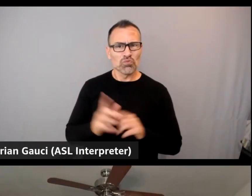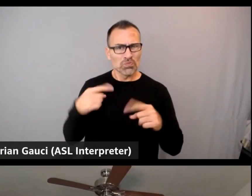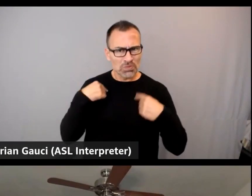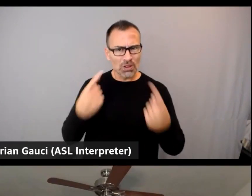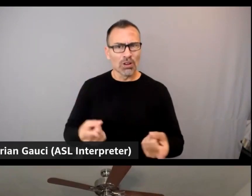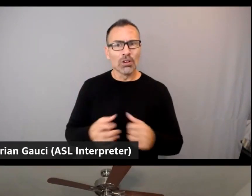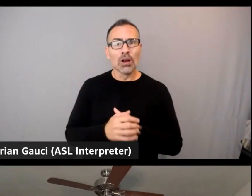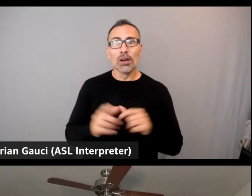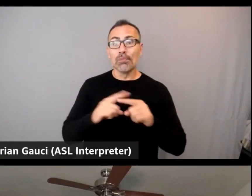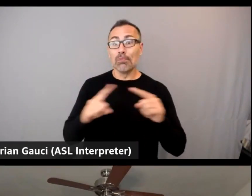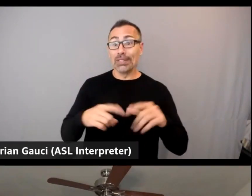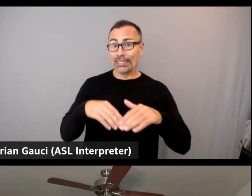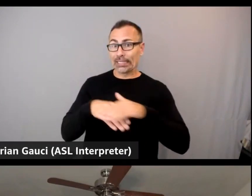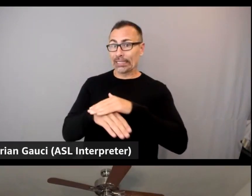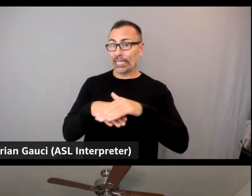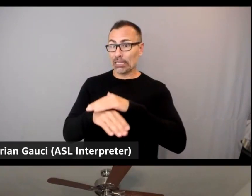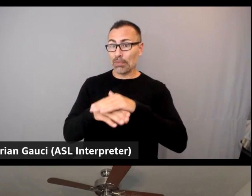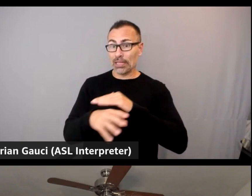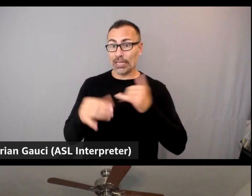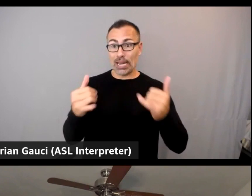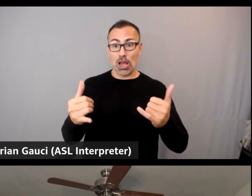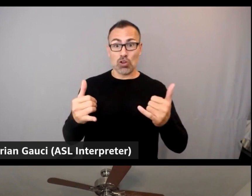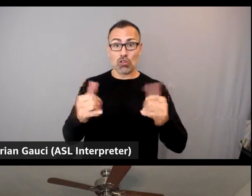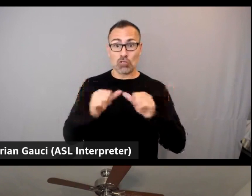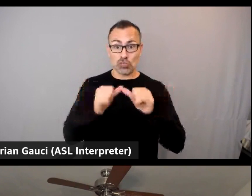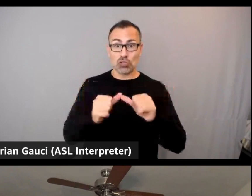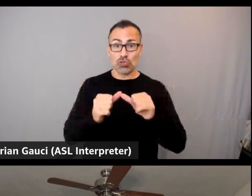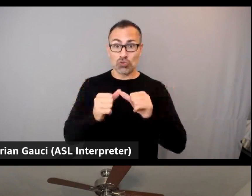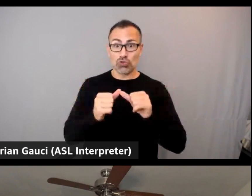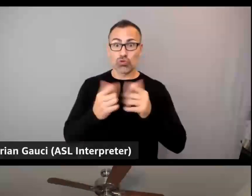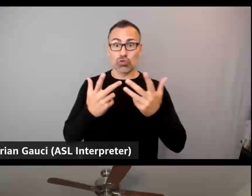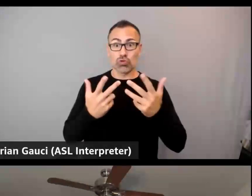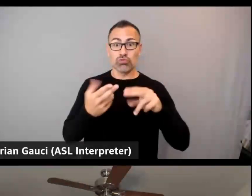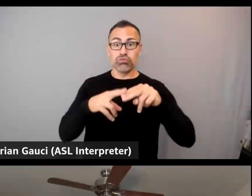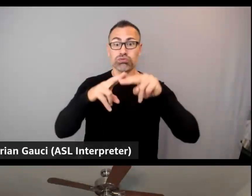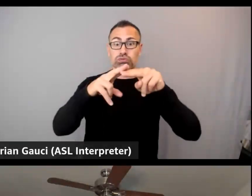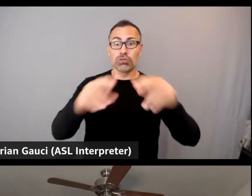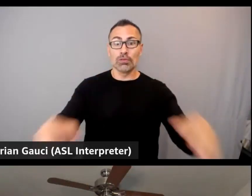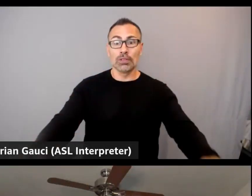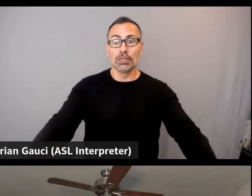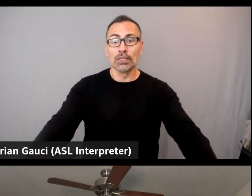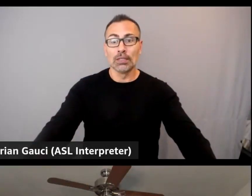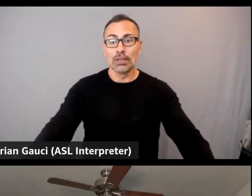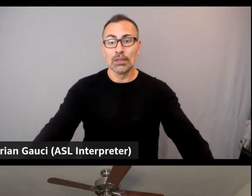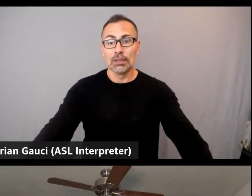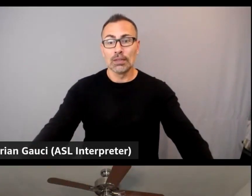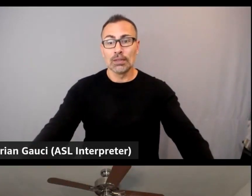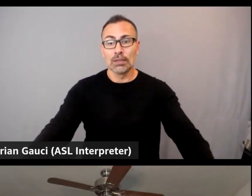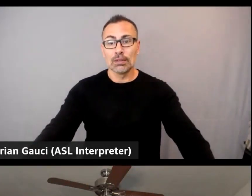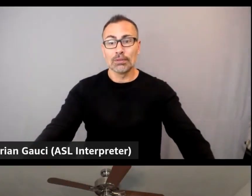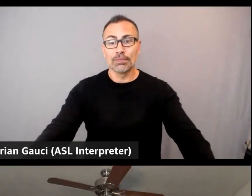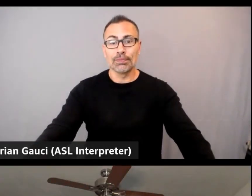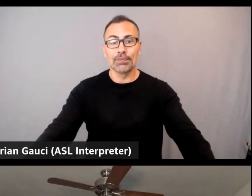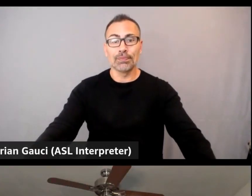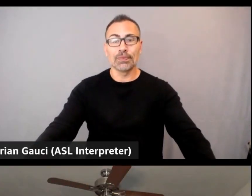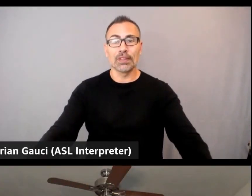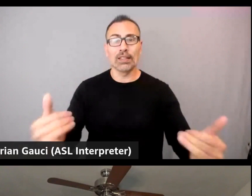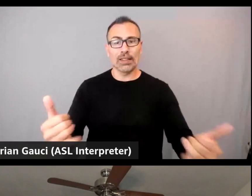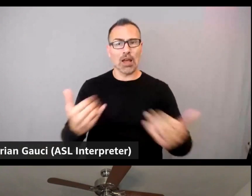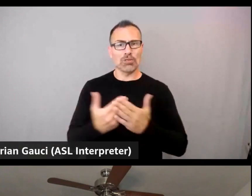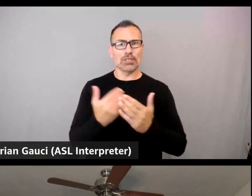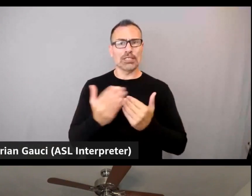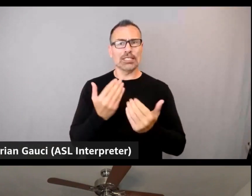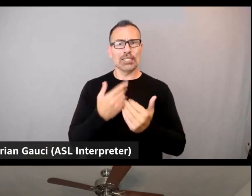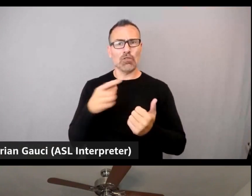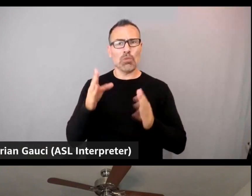the accessibility of it has grown. And I keep hitting on that word. That's just so easy for anyone to become a machine learning expert in a way. So we